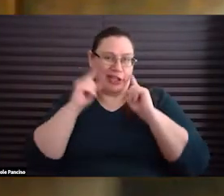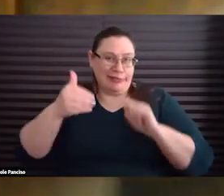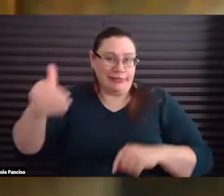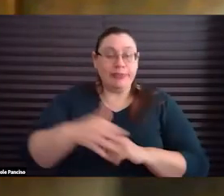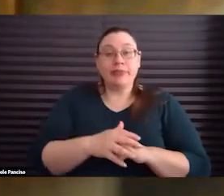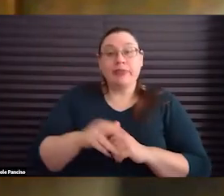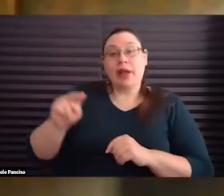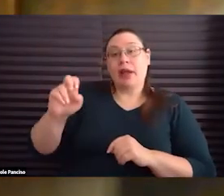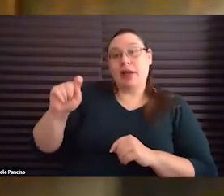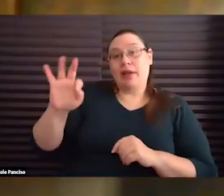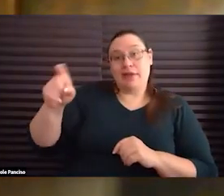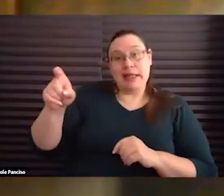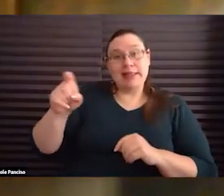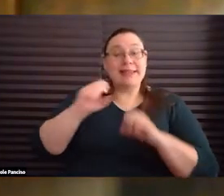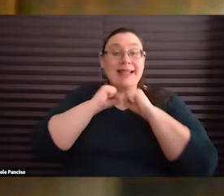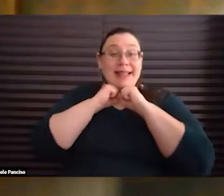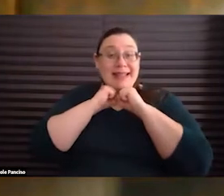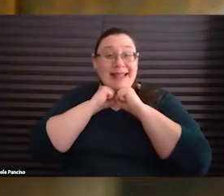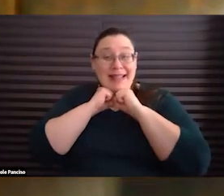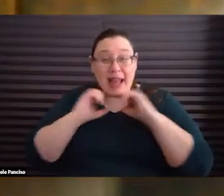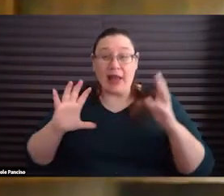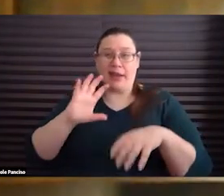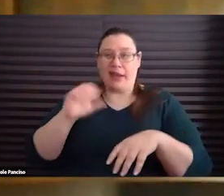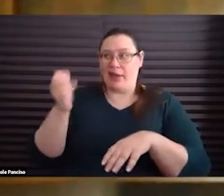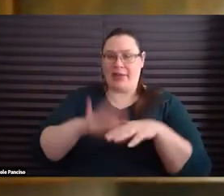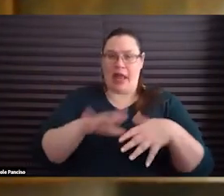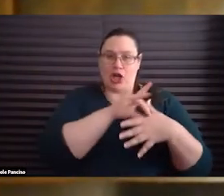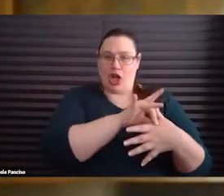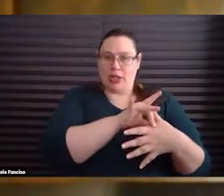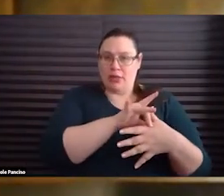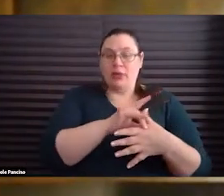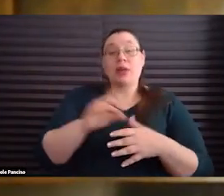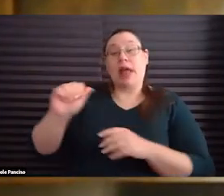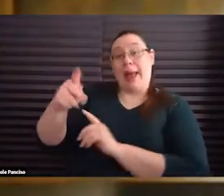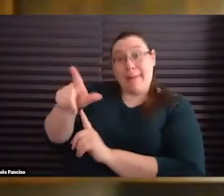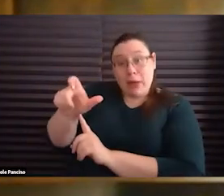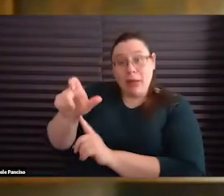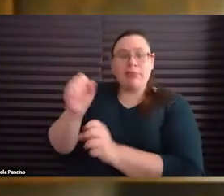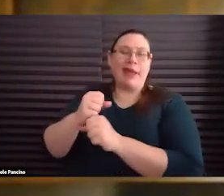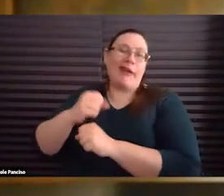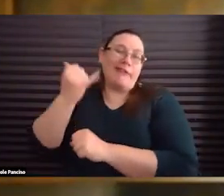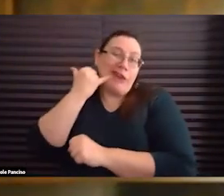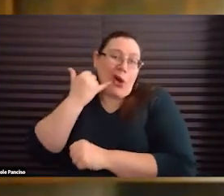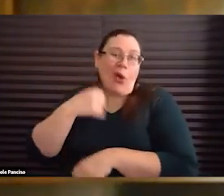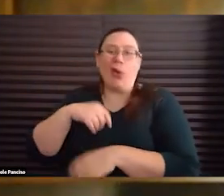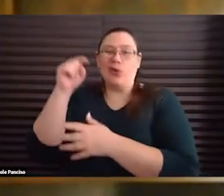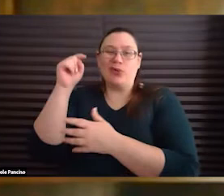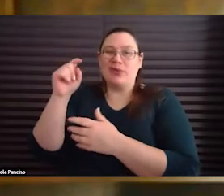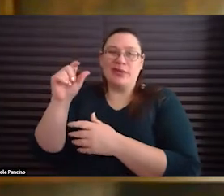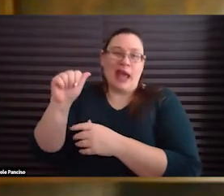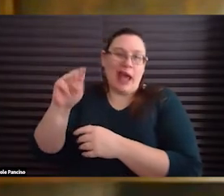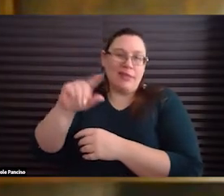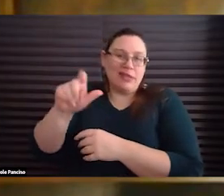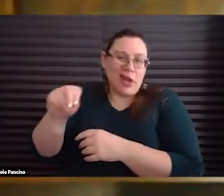Netflix doesn't do anything other than content. Unlike Apple, which builds phones and does other things, and Amazon, which sells